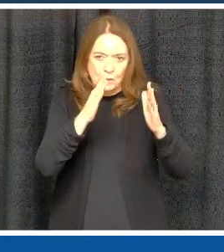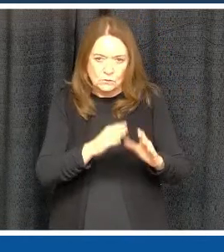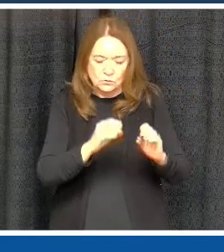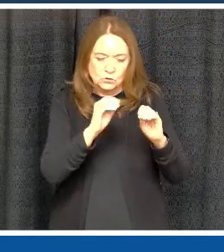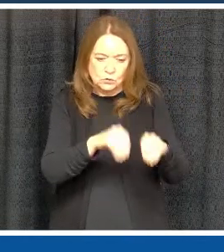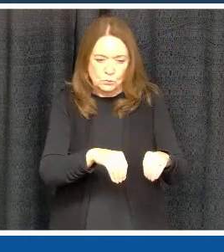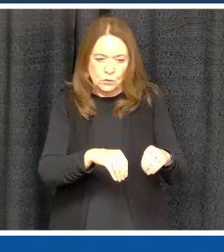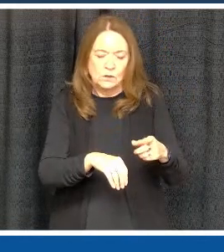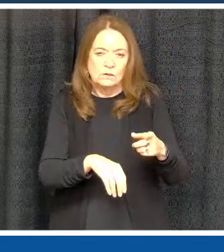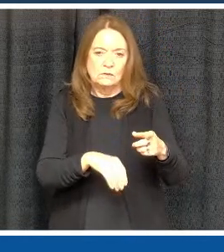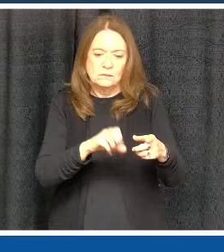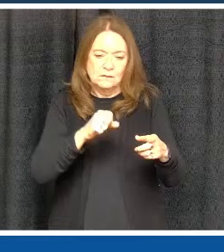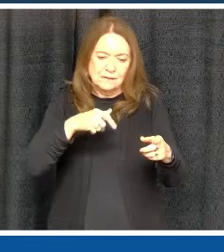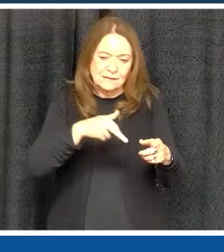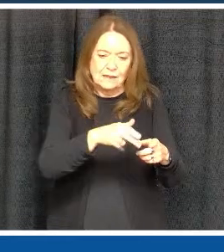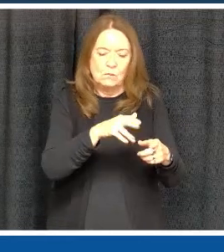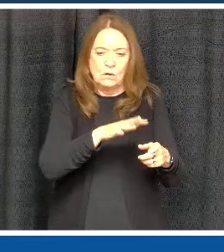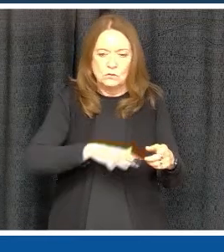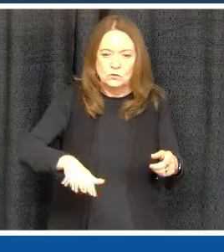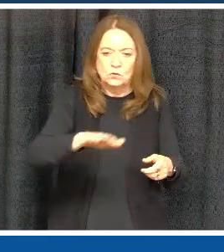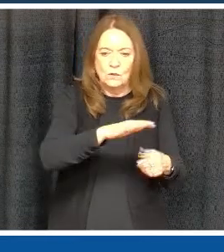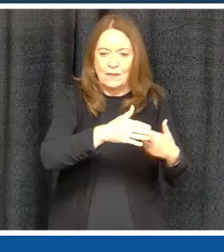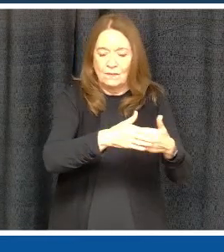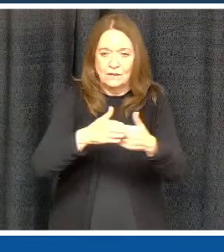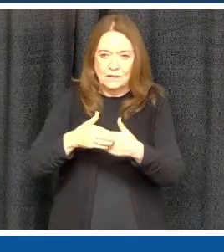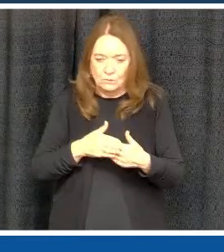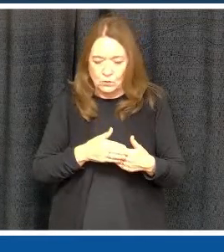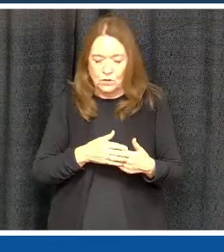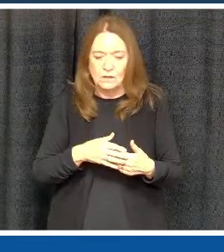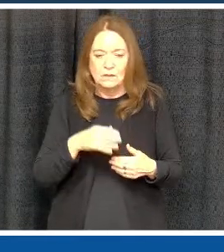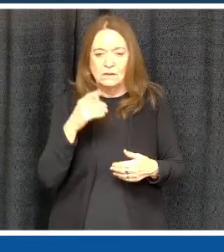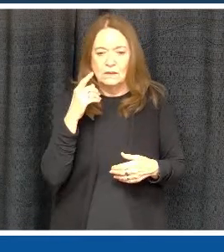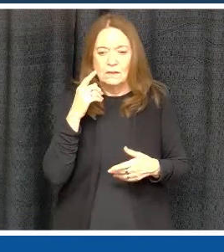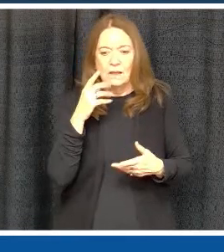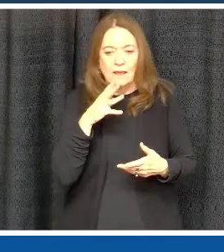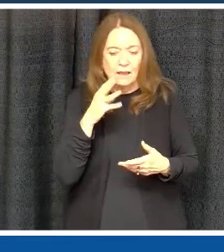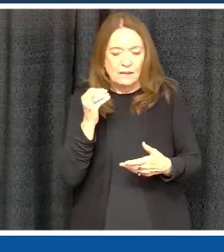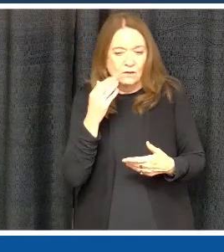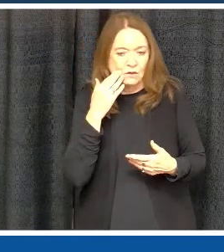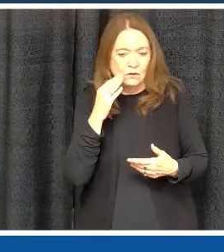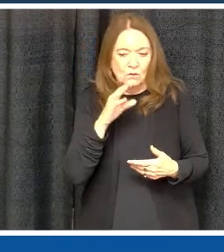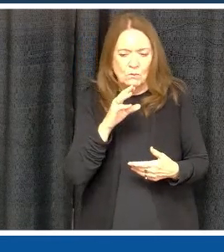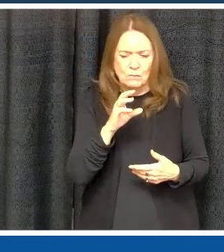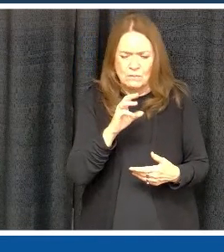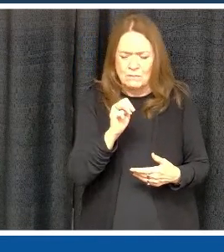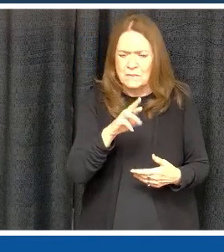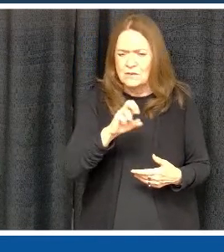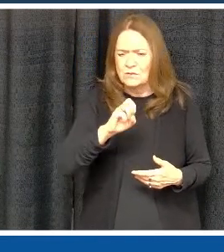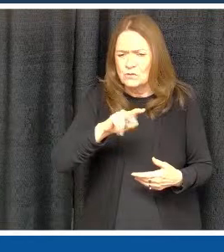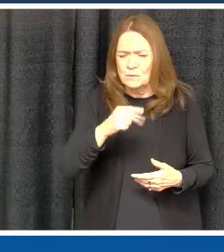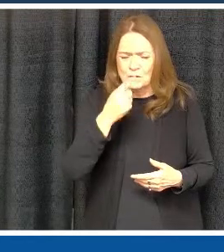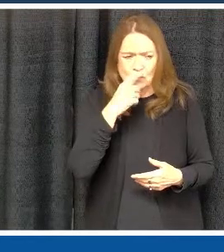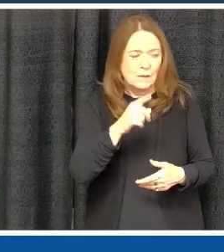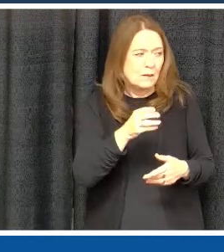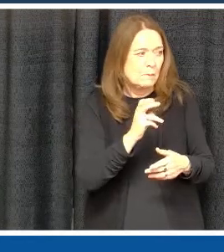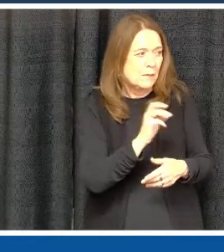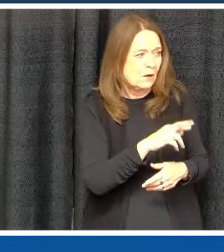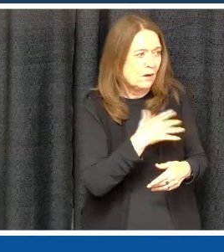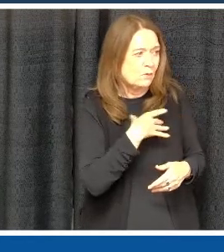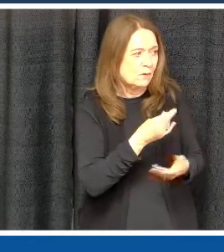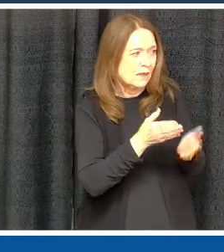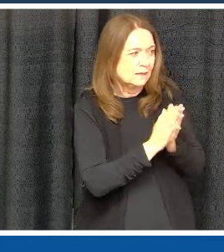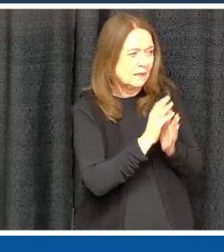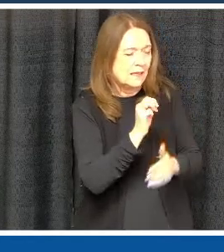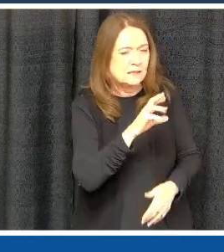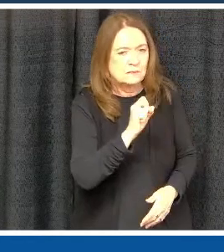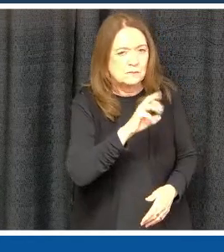put sidewalks throughout the neighborhood. I think, like I said, and Mr. Smith, do you mind? I'm sorry, Mayor, I would like to ask Mr.